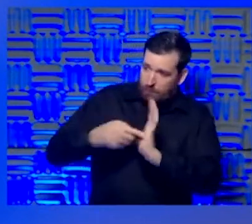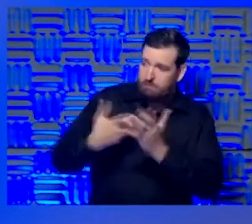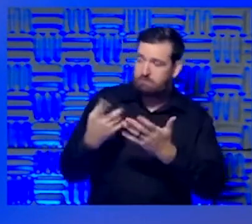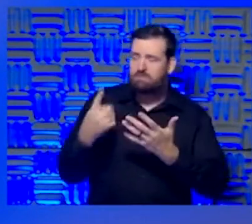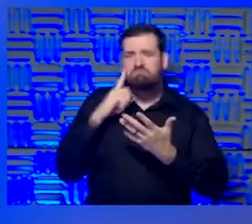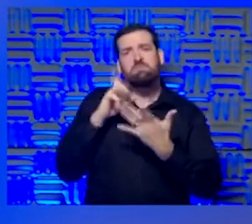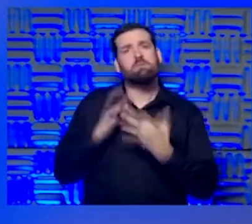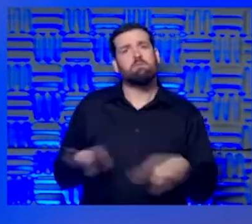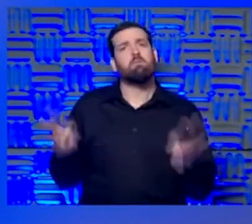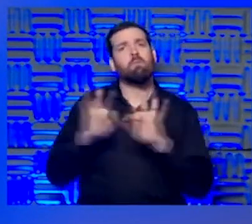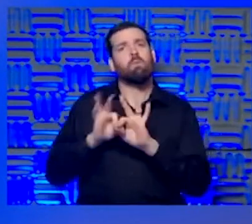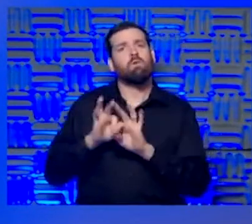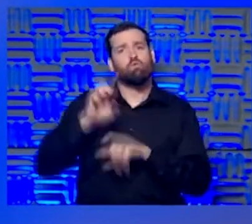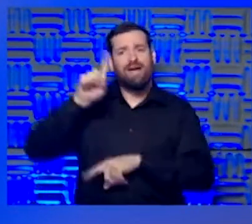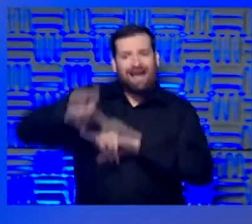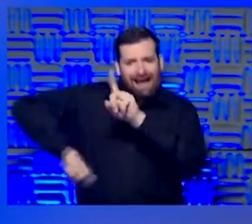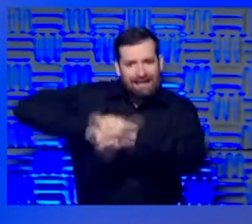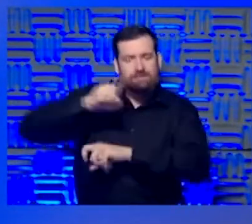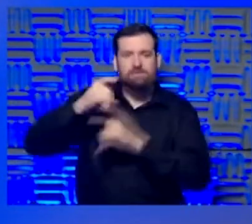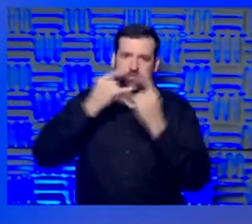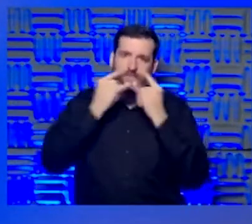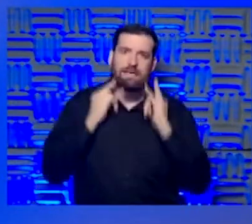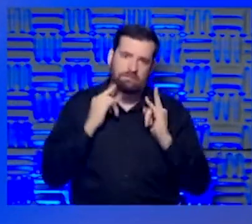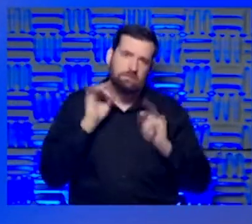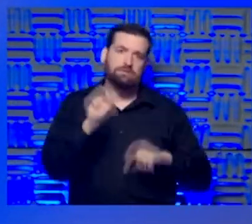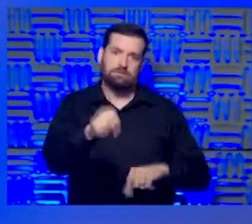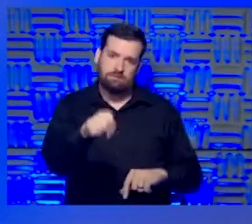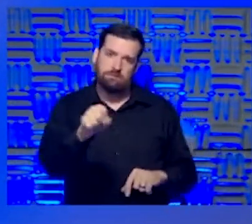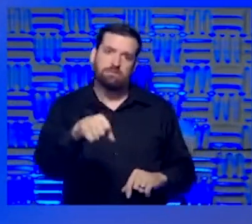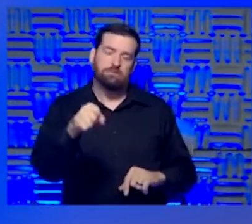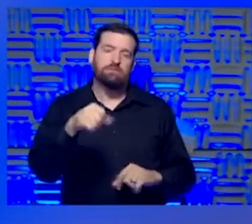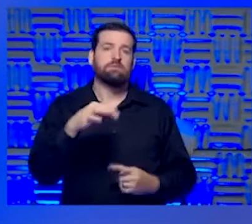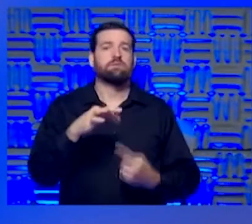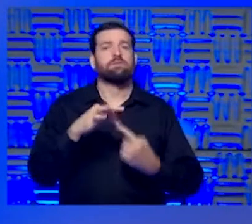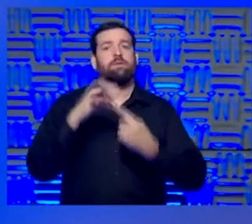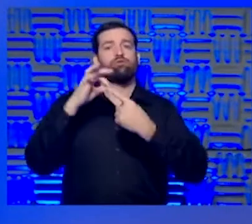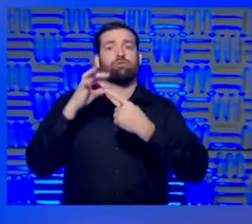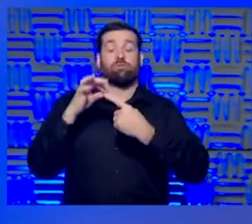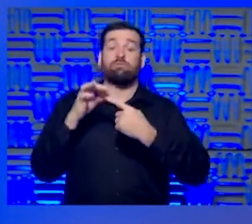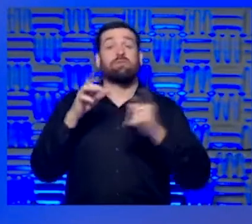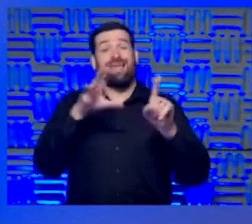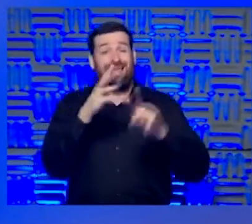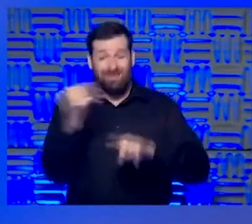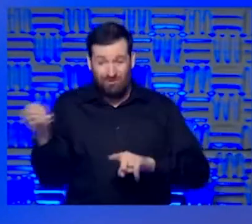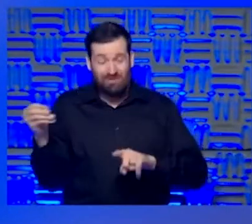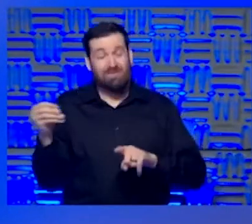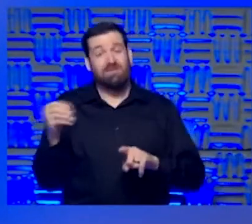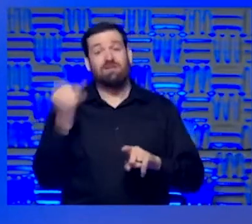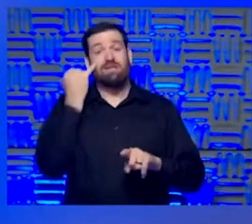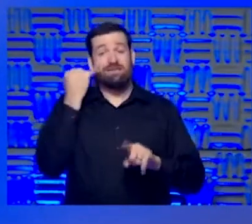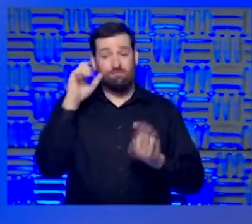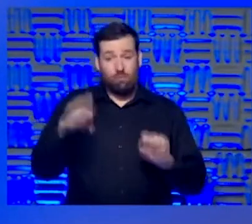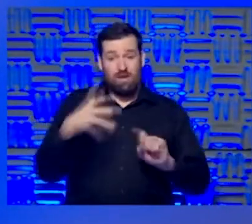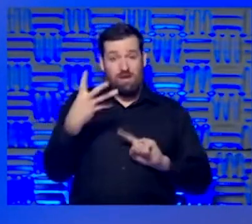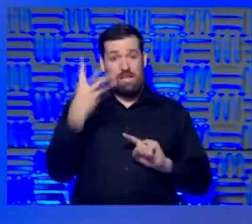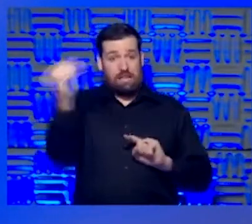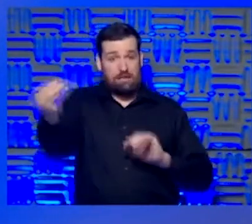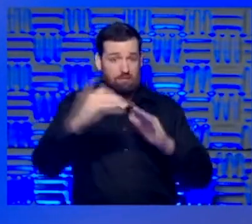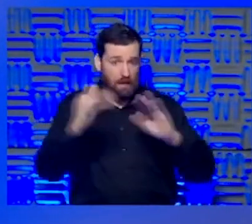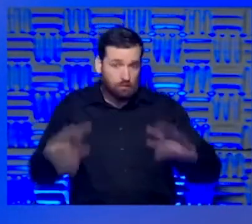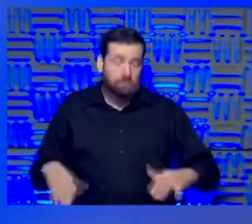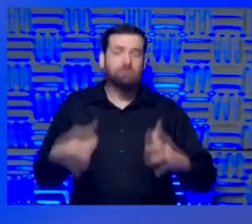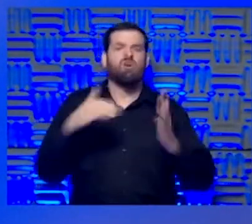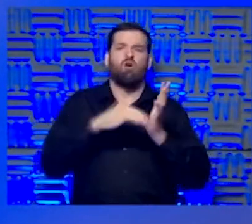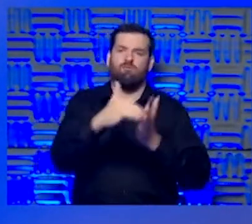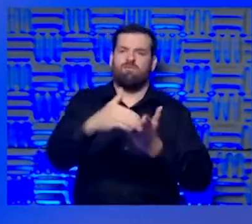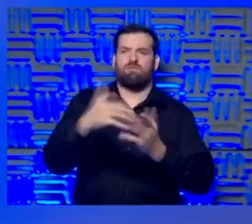it's important to ask them to wear a mask, obviously, especially, and if you can leave the premises, a lot of people have it done while